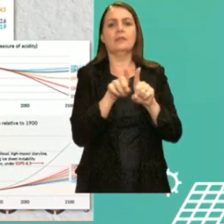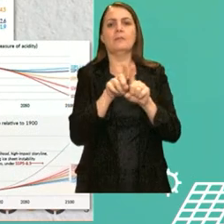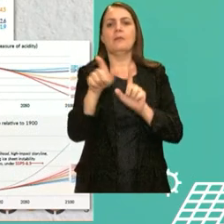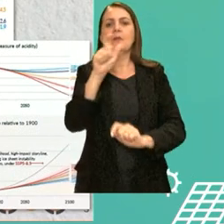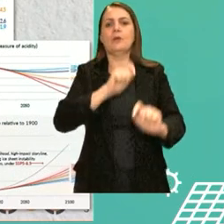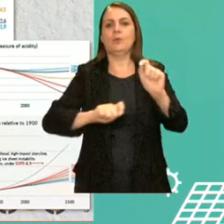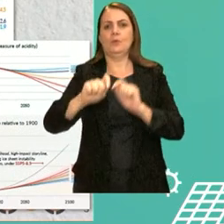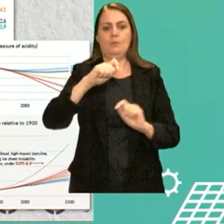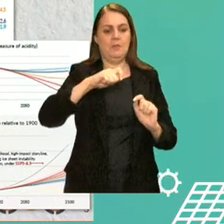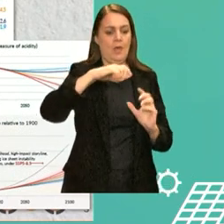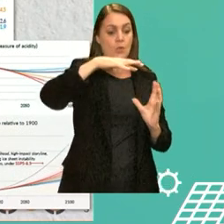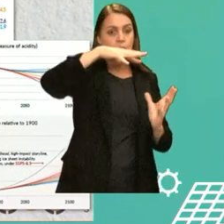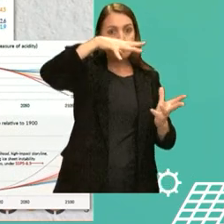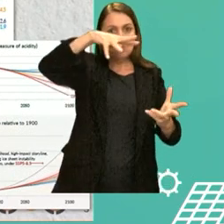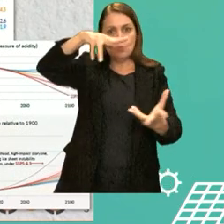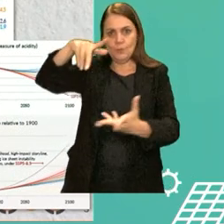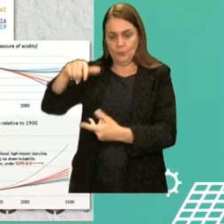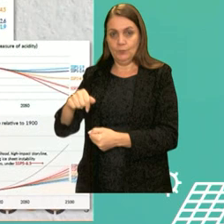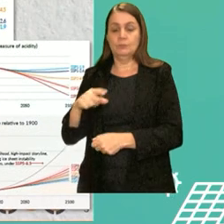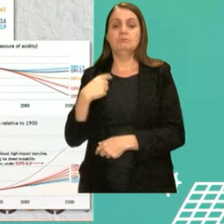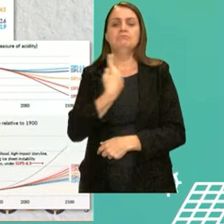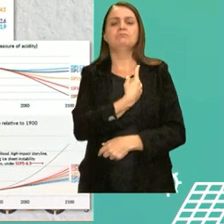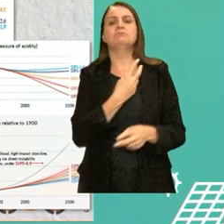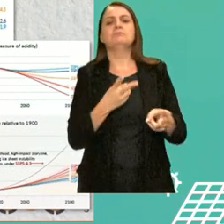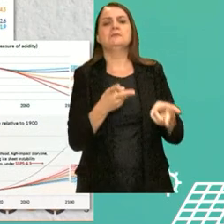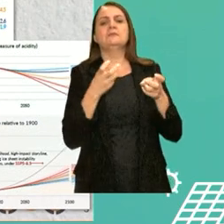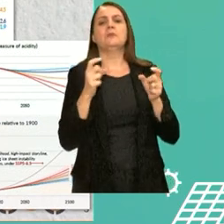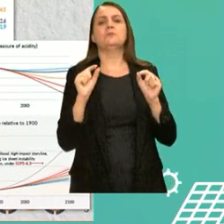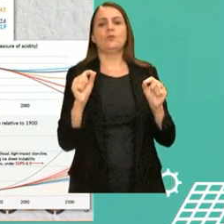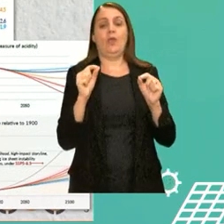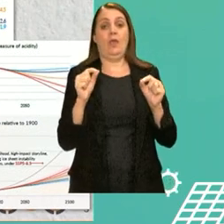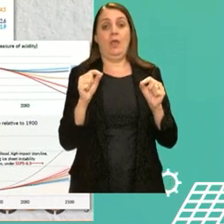concrete, the cement sector,